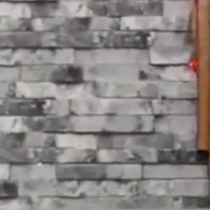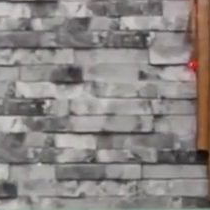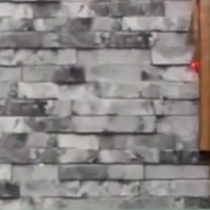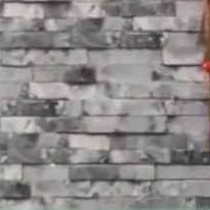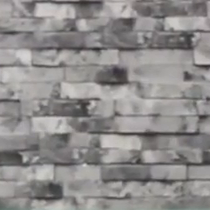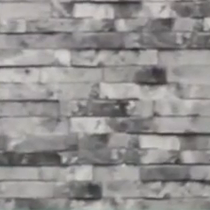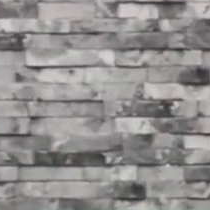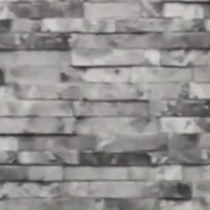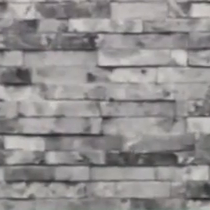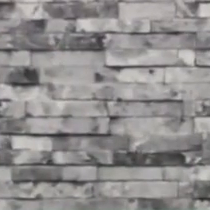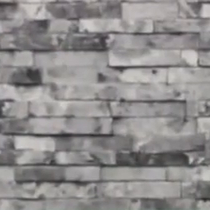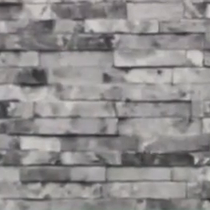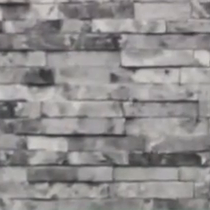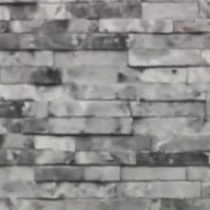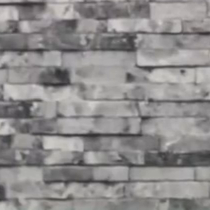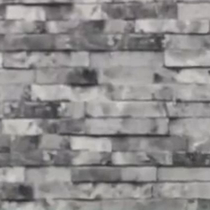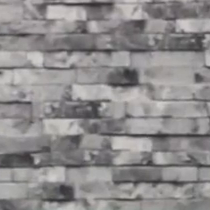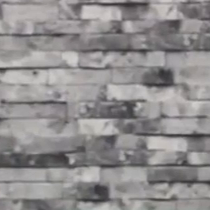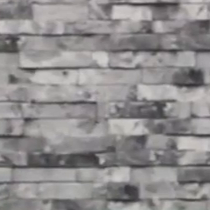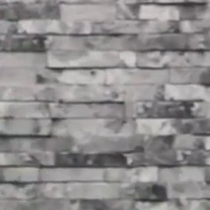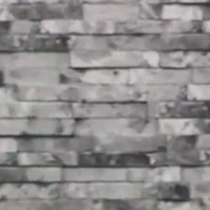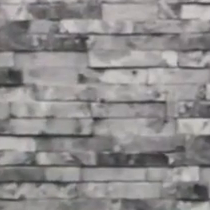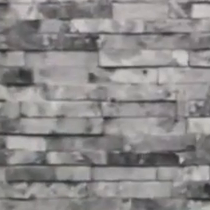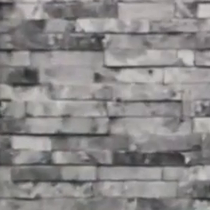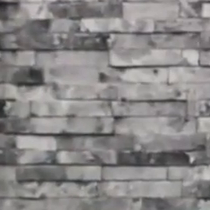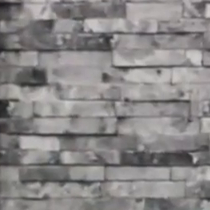not. But if you know God is telling you something has to